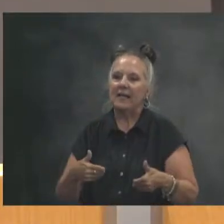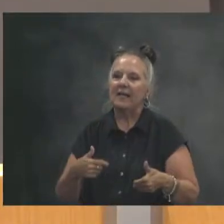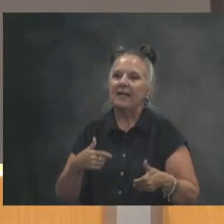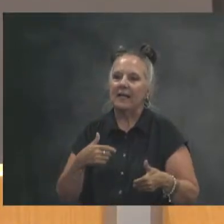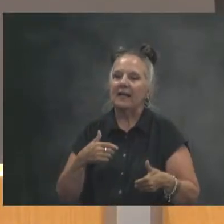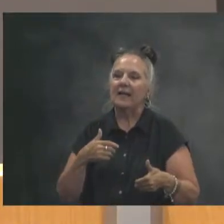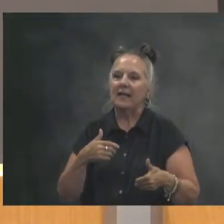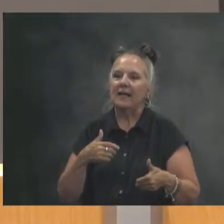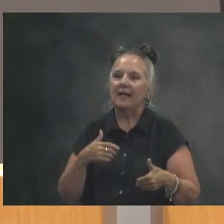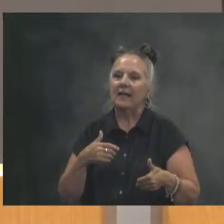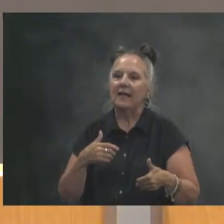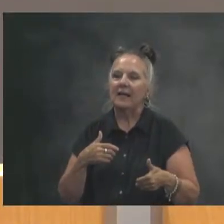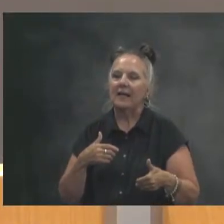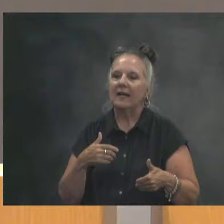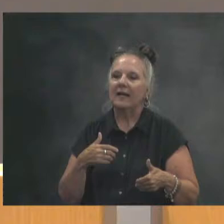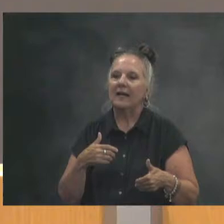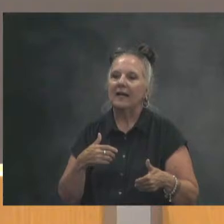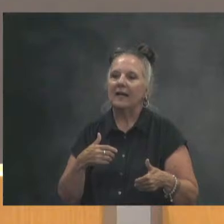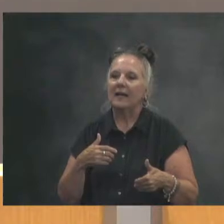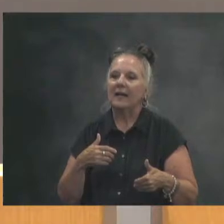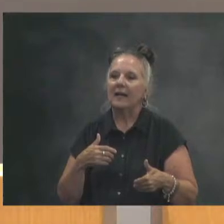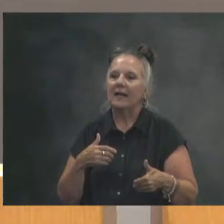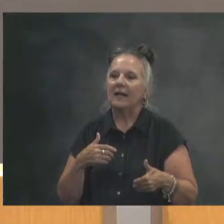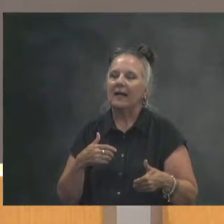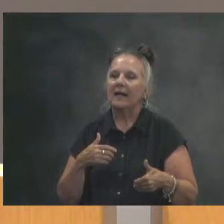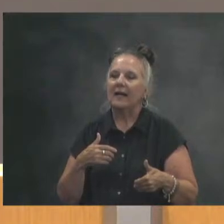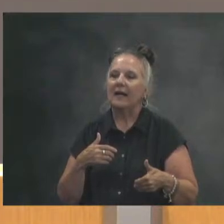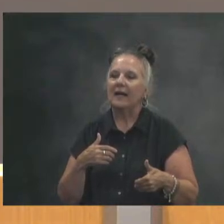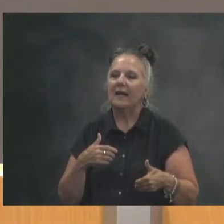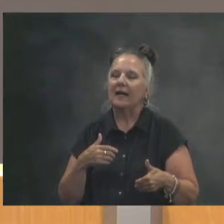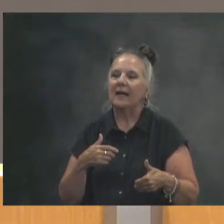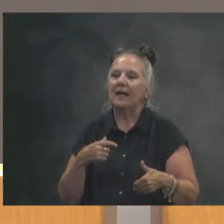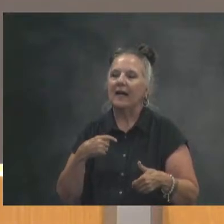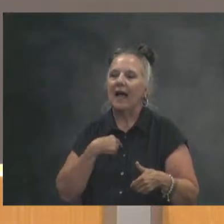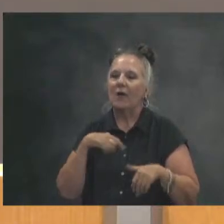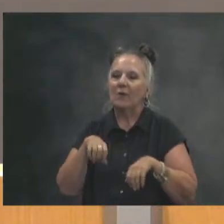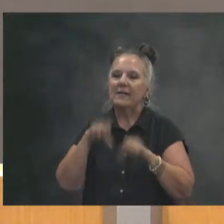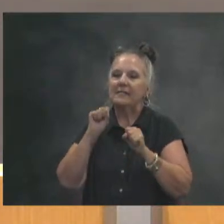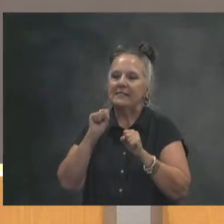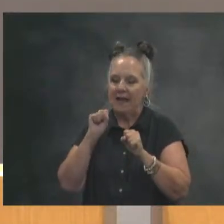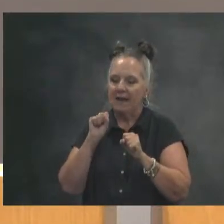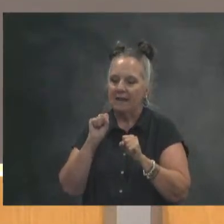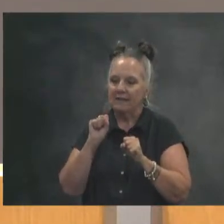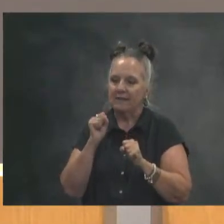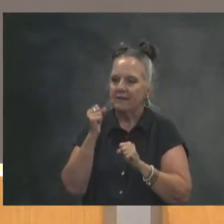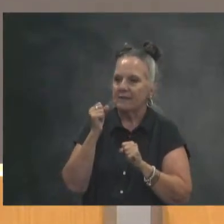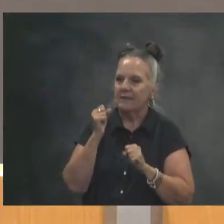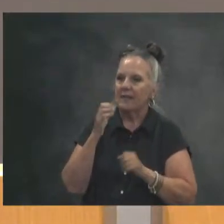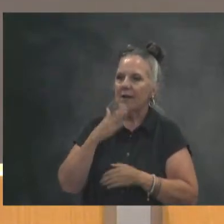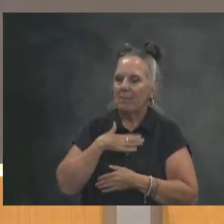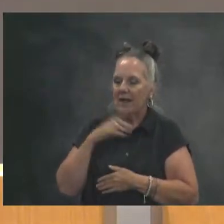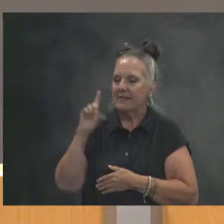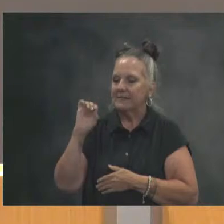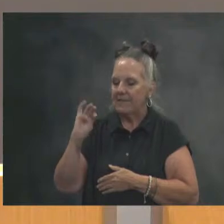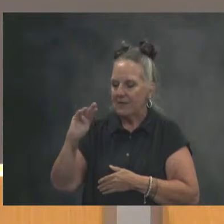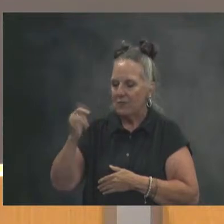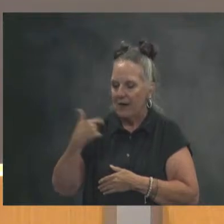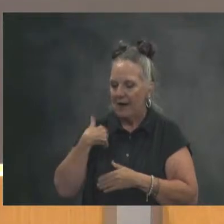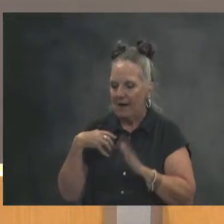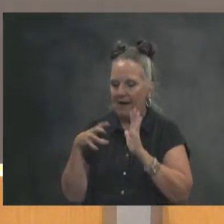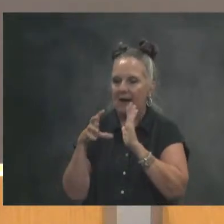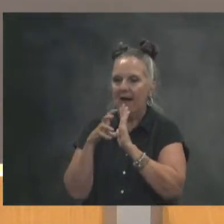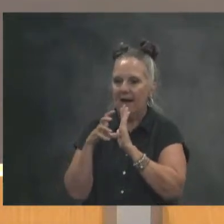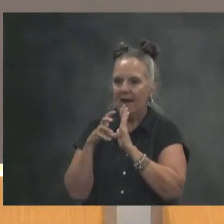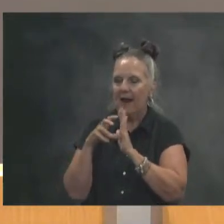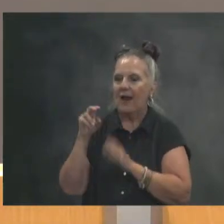Wang. Can you speak up a little bit? Yes, of course. I wanted to take a moment to introduce myself. My name is Daphne Wang. I am a senior at North